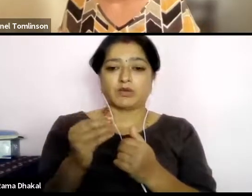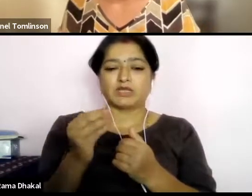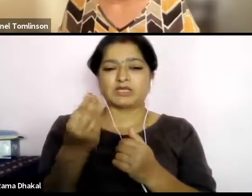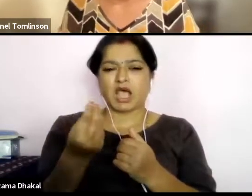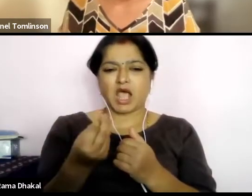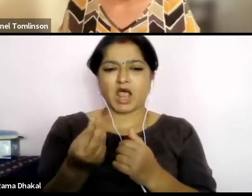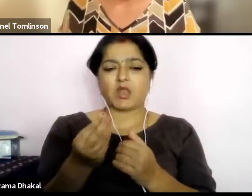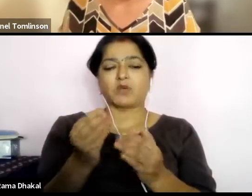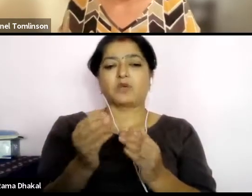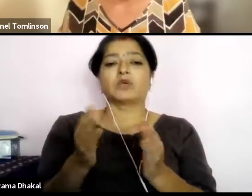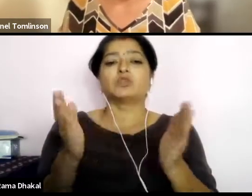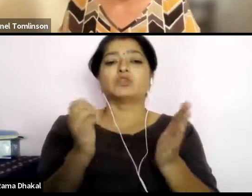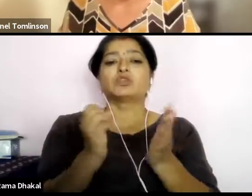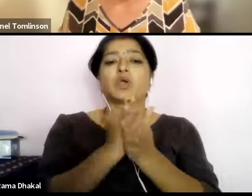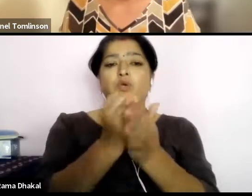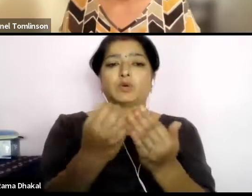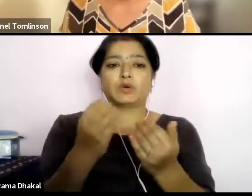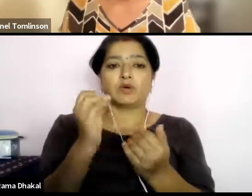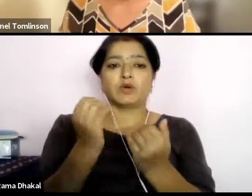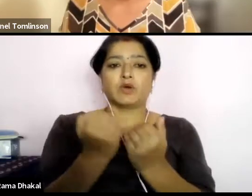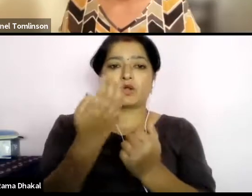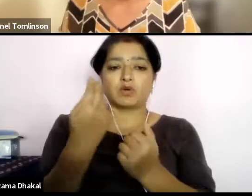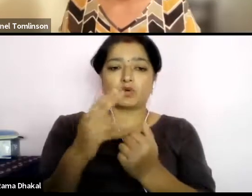challenging because